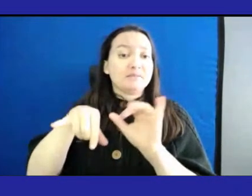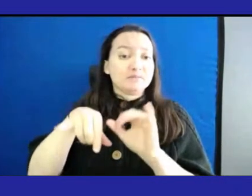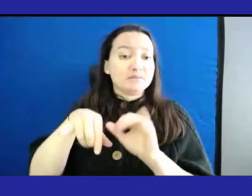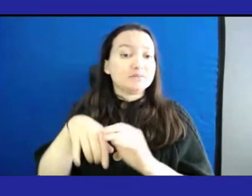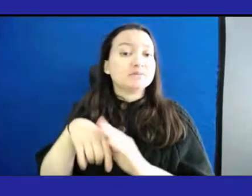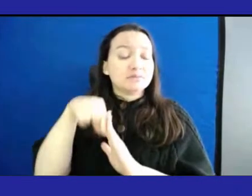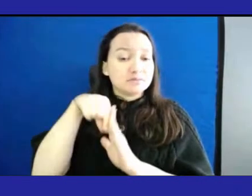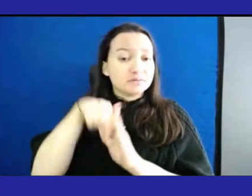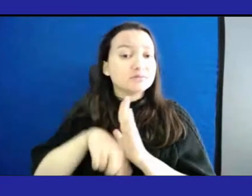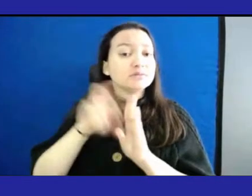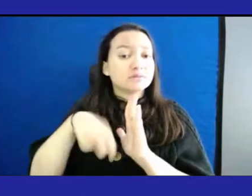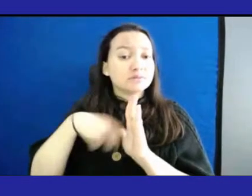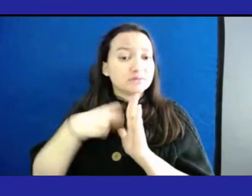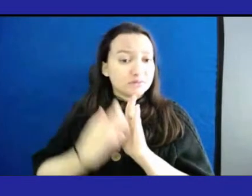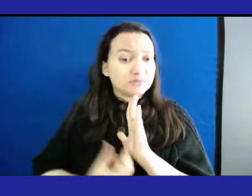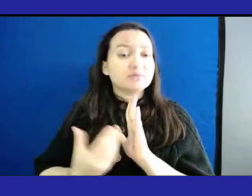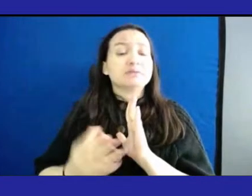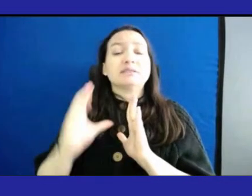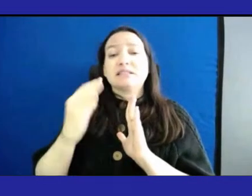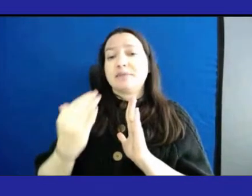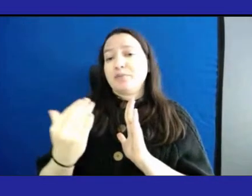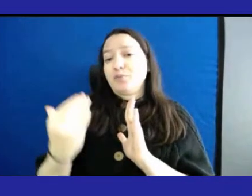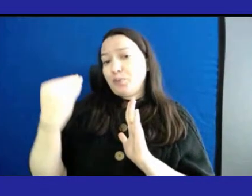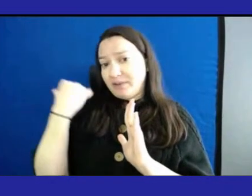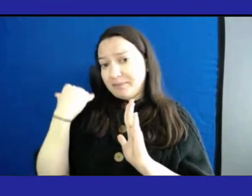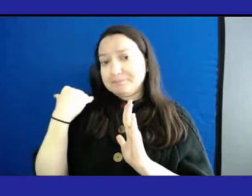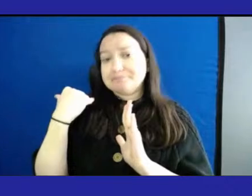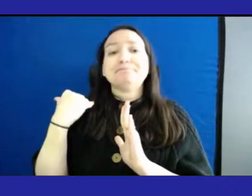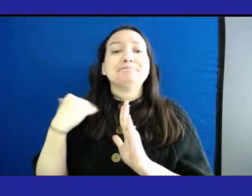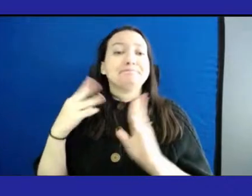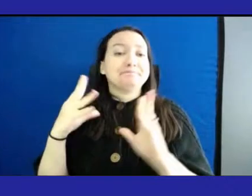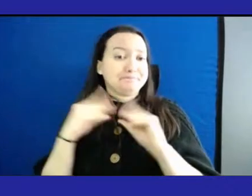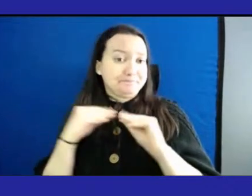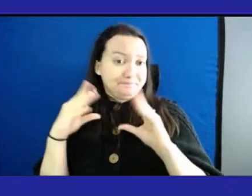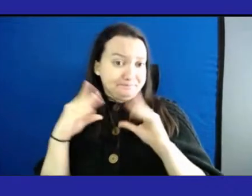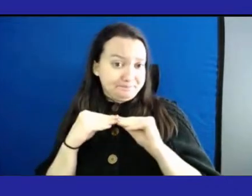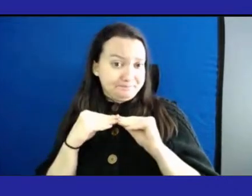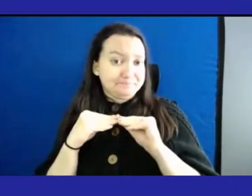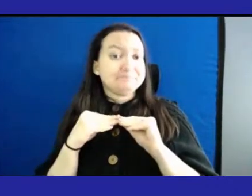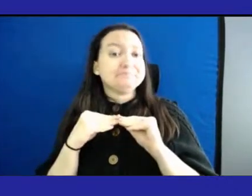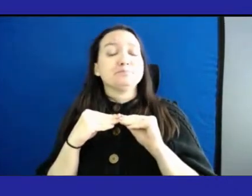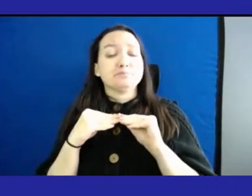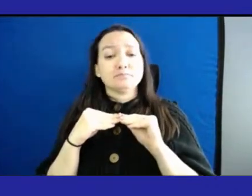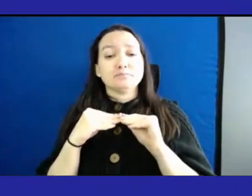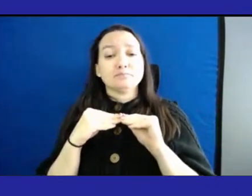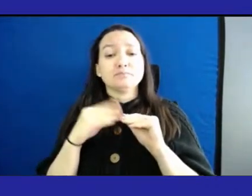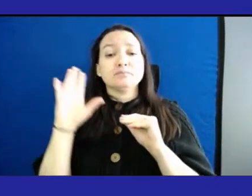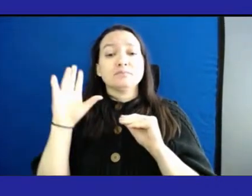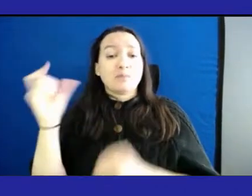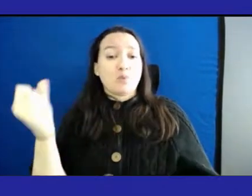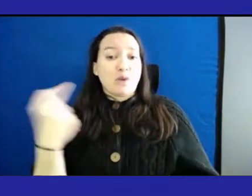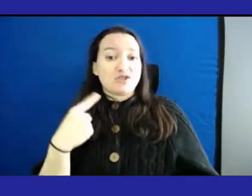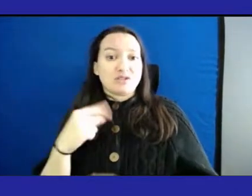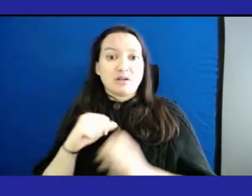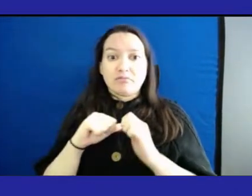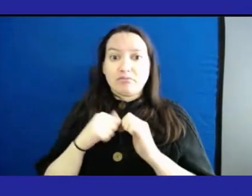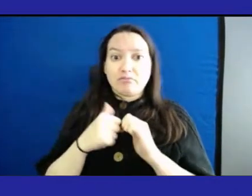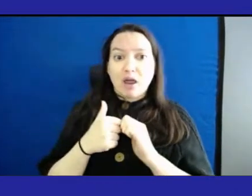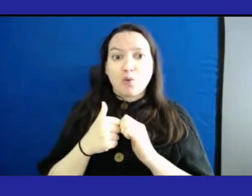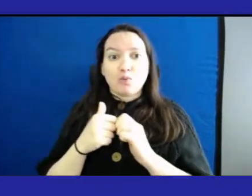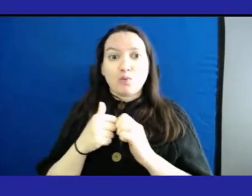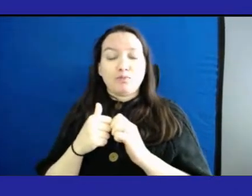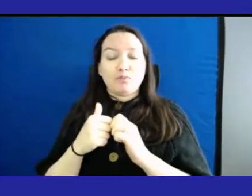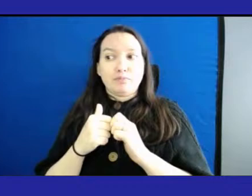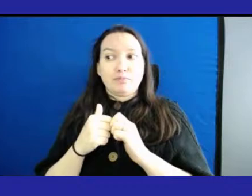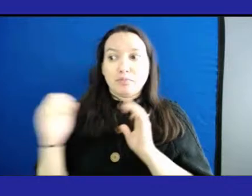at previous meetings, the question has come up like, how did we rebound and not